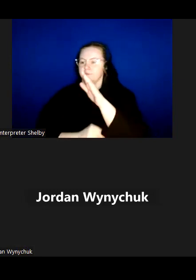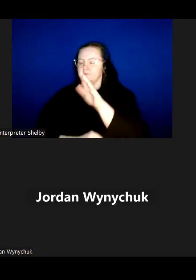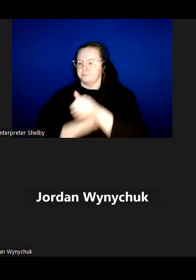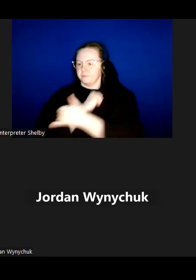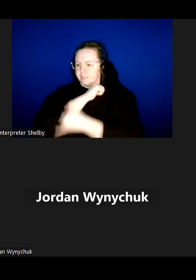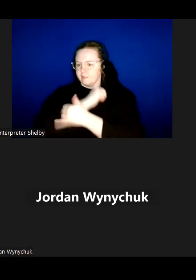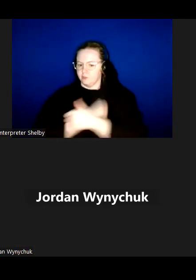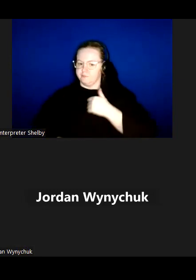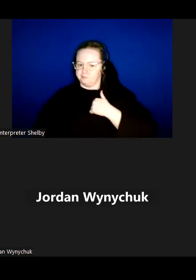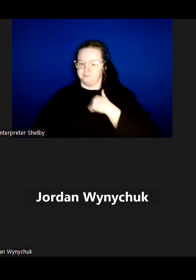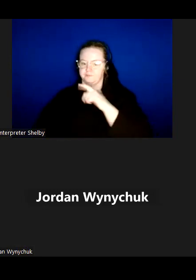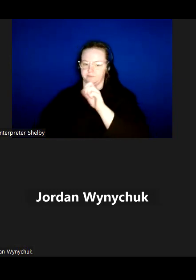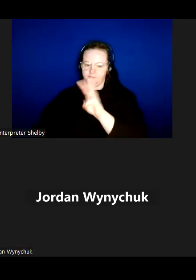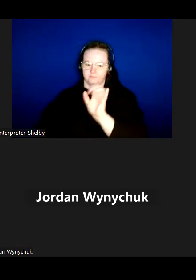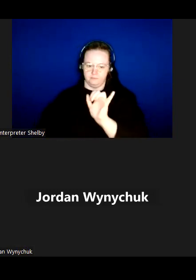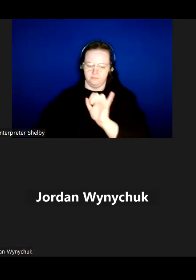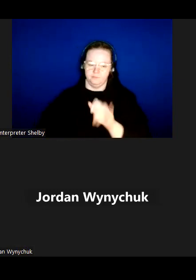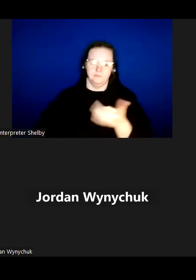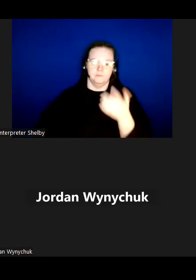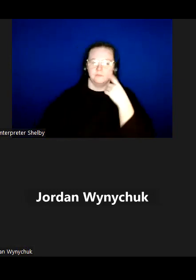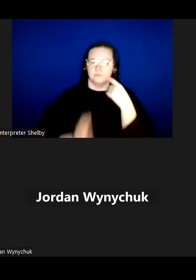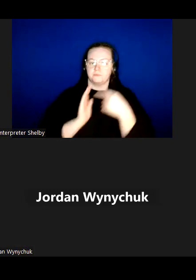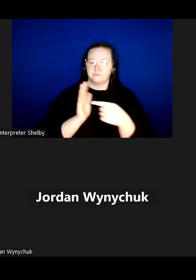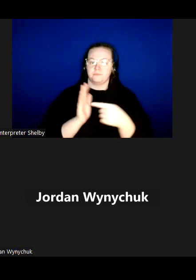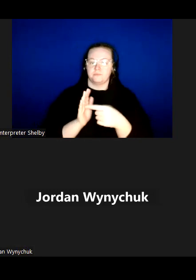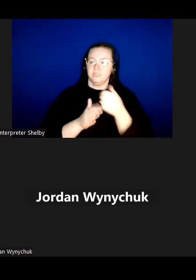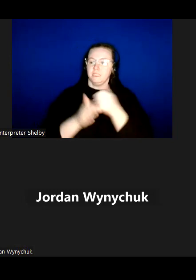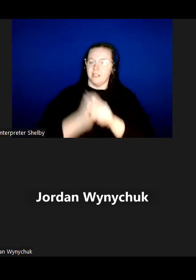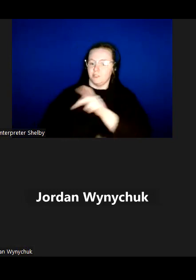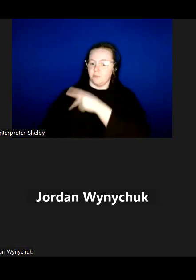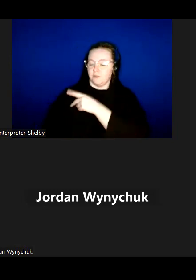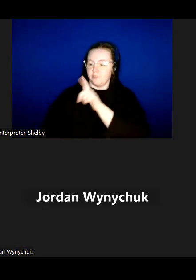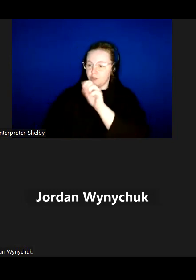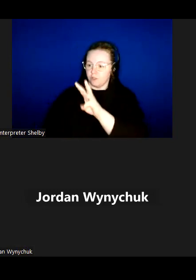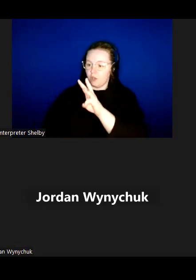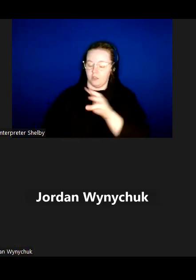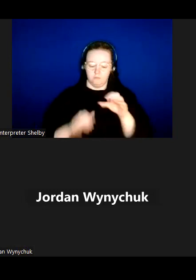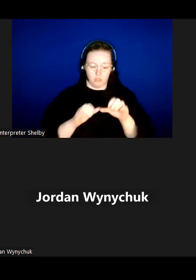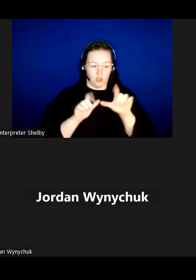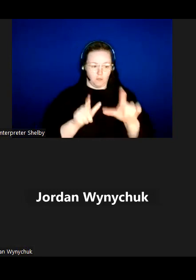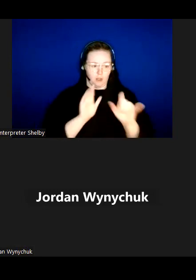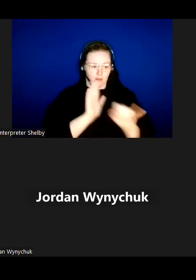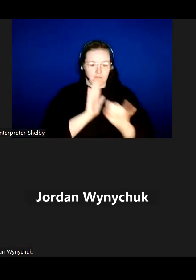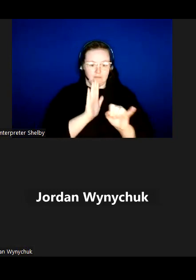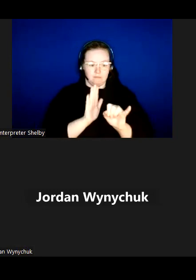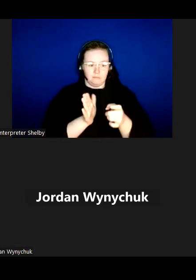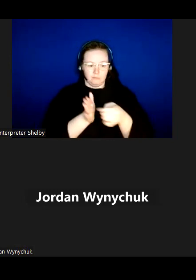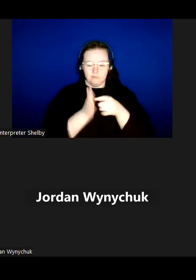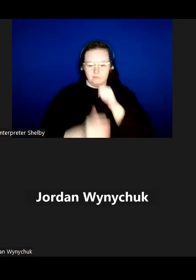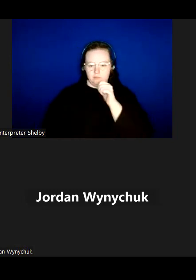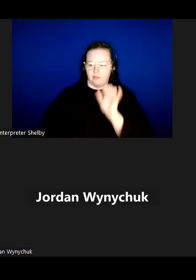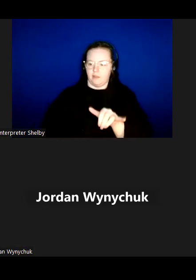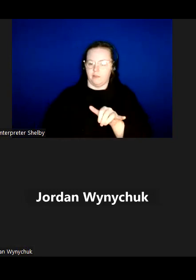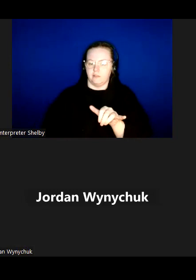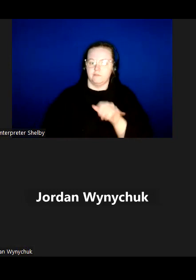So common law couples don't exist in provincial law. So what that means is that if a couple